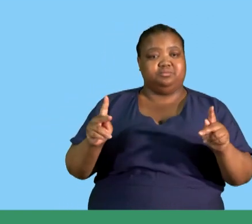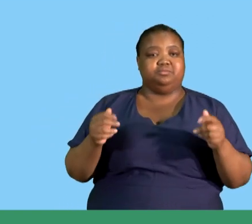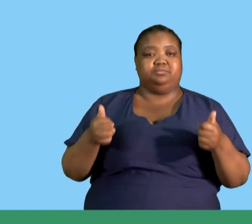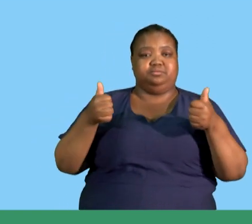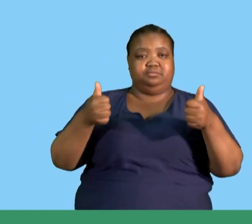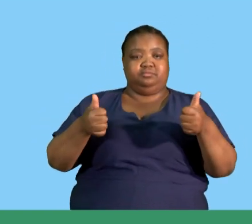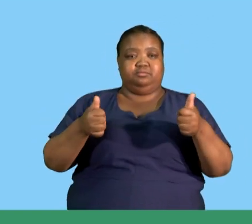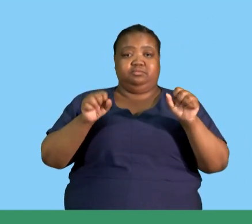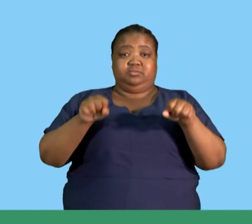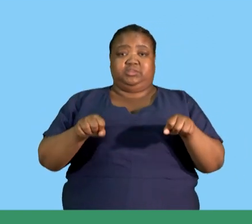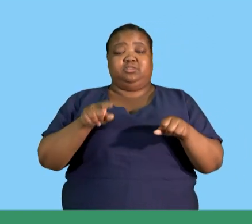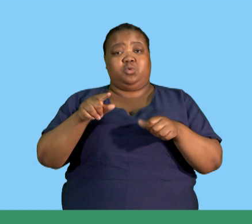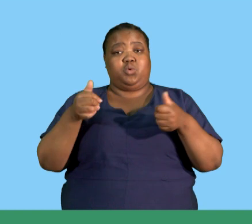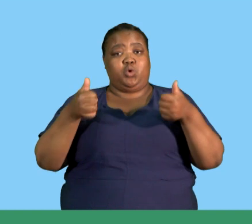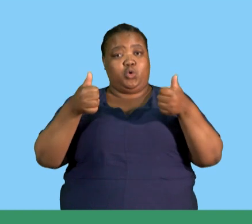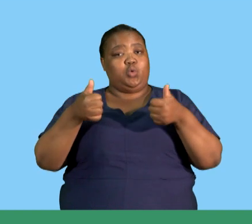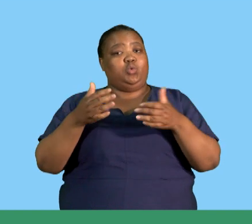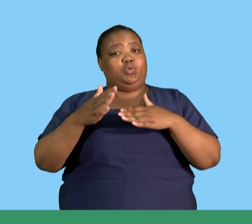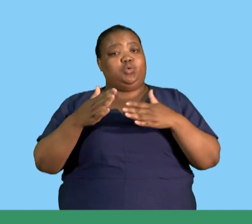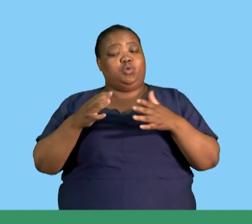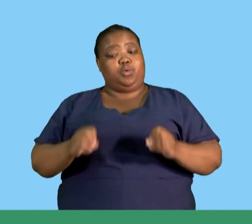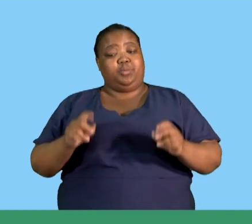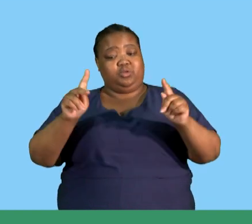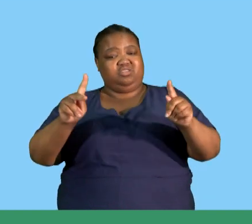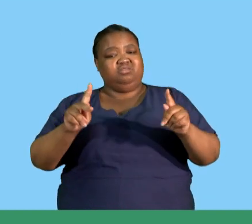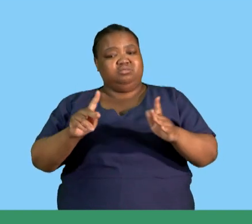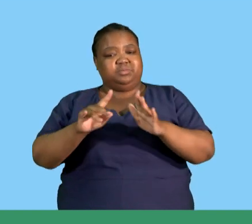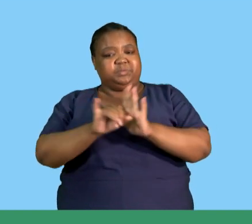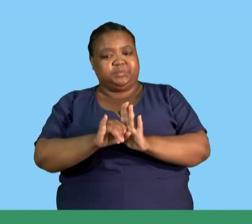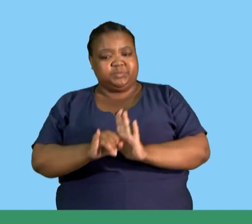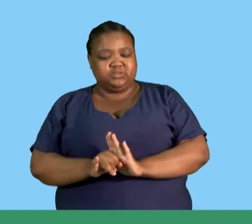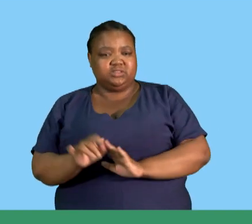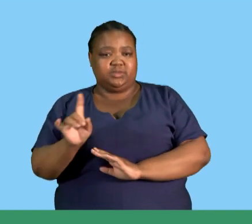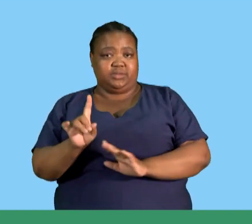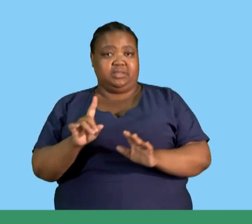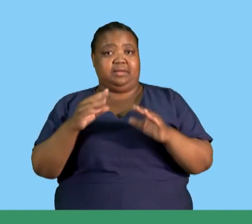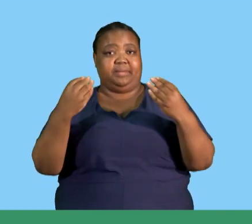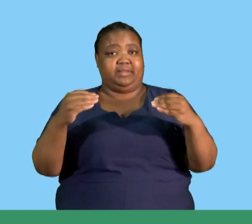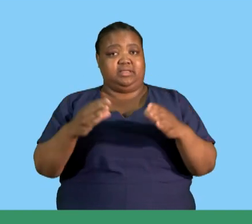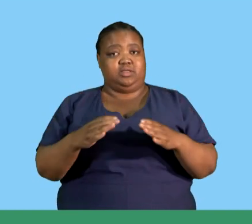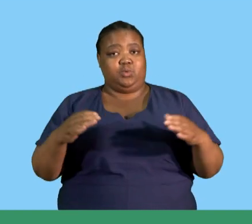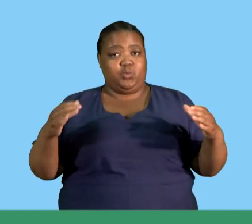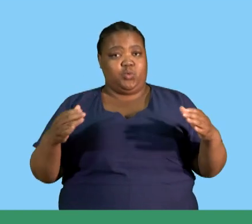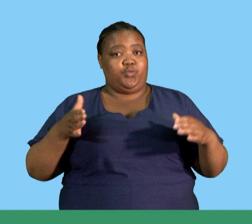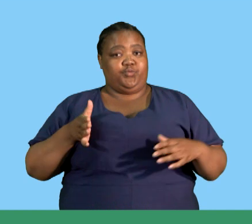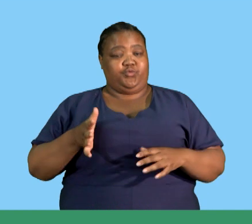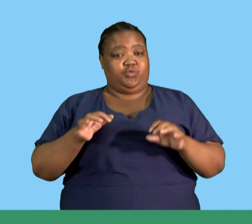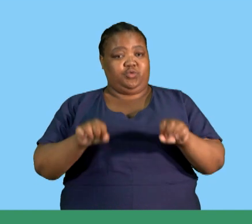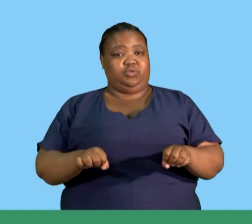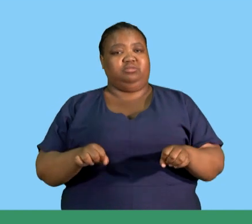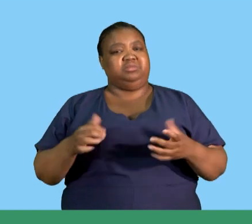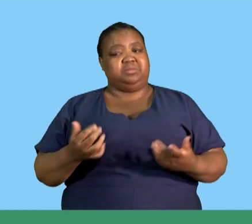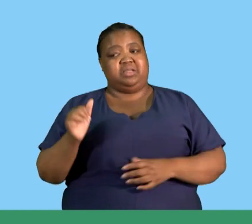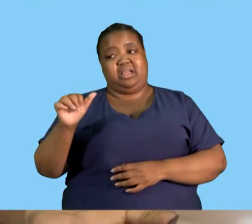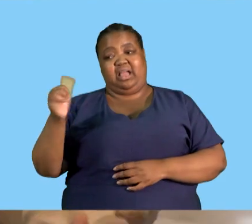good opportunities can you spot? So as a business, we really want to grow. So how can you grow? Maybe sometimes we